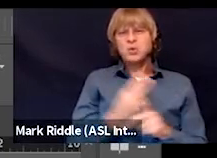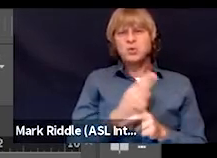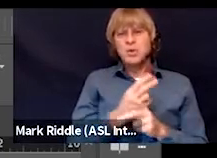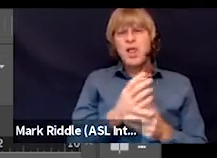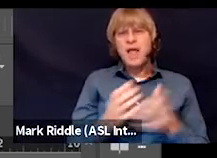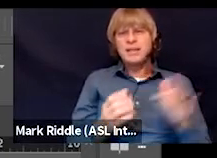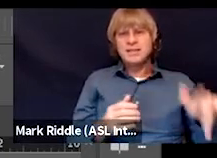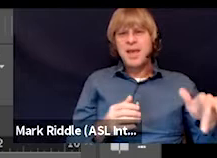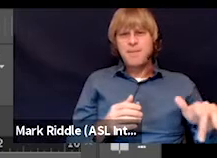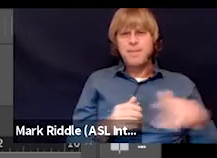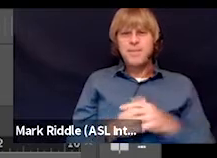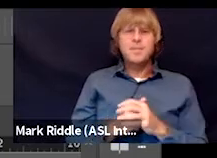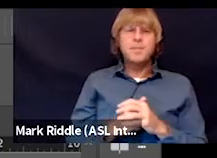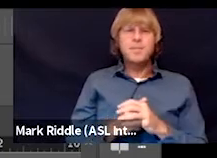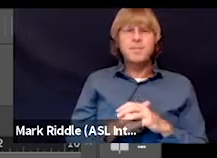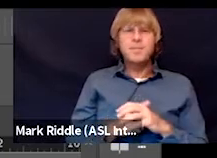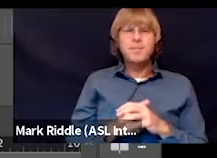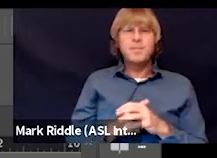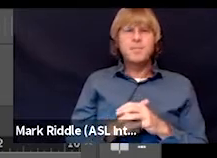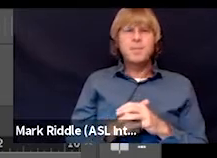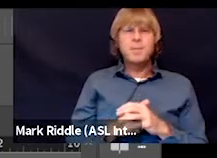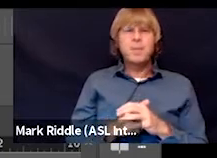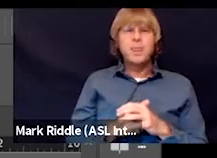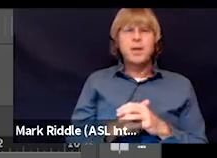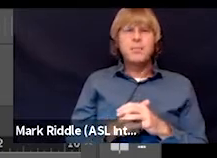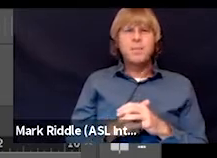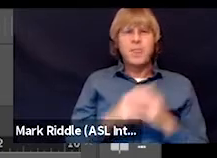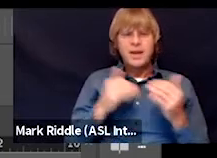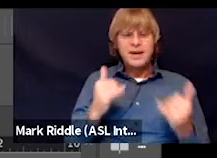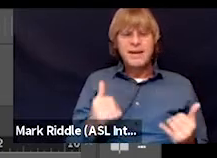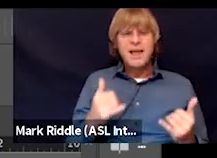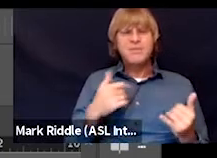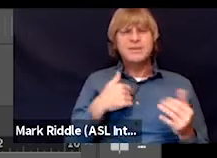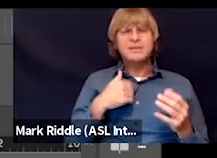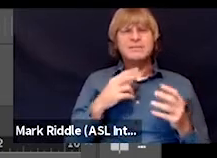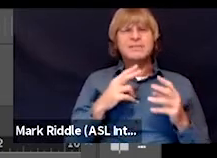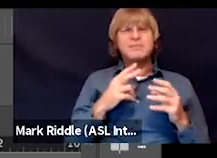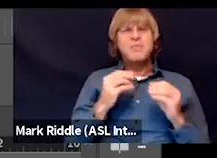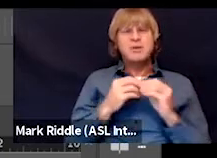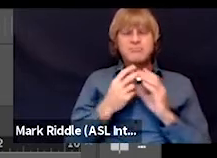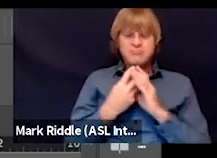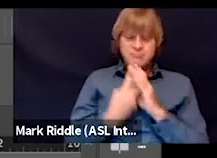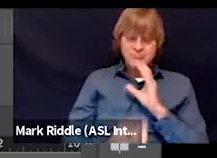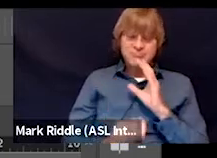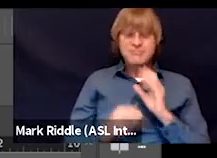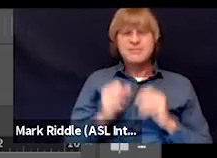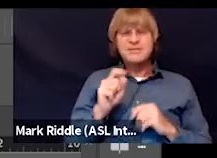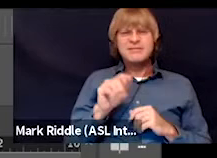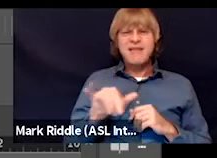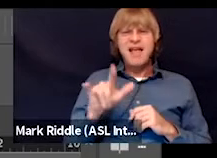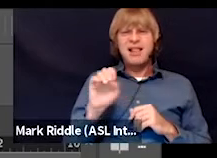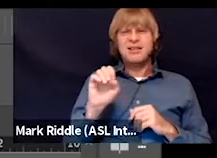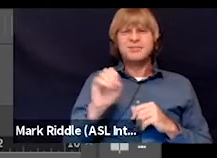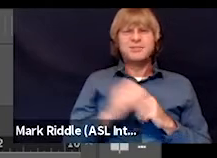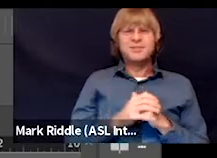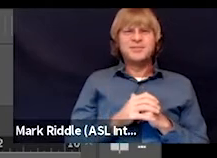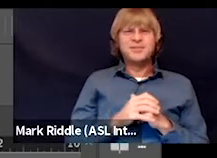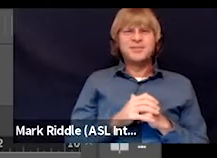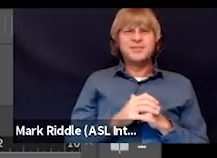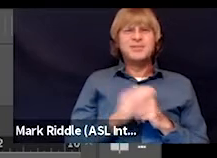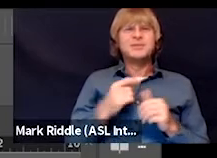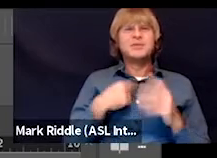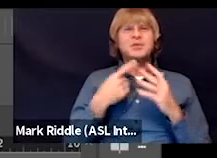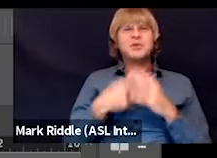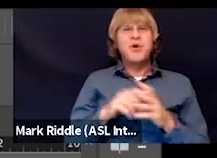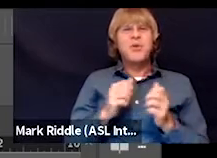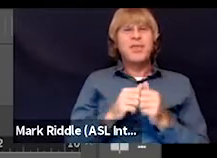lot also. So now we're going to kind of dive into styles. And I'm going to start